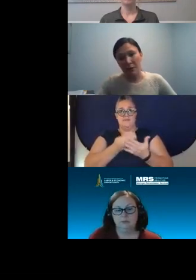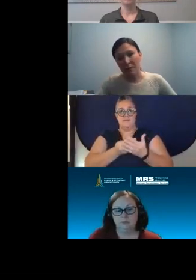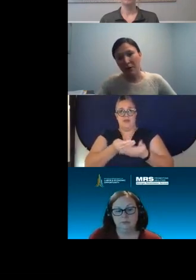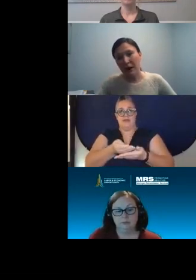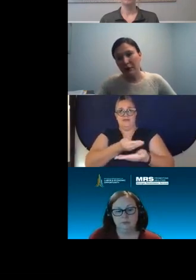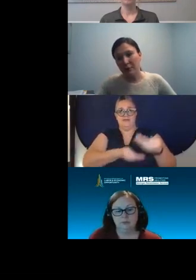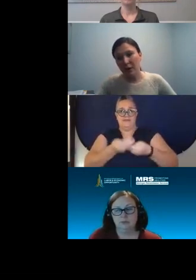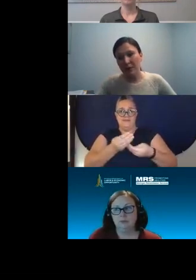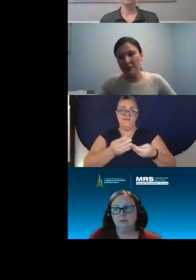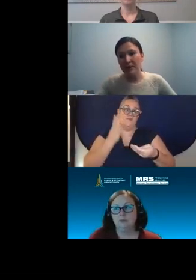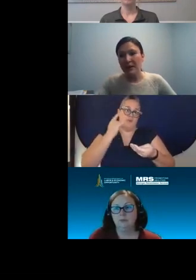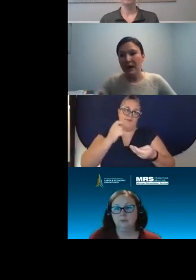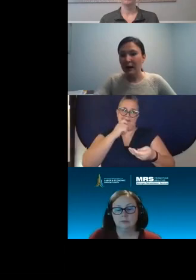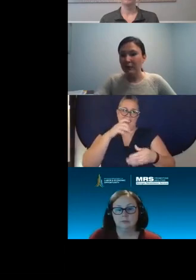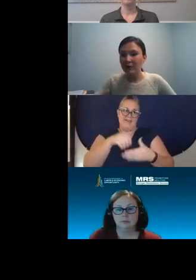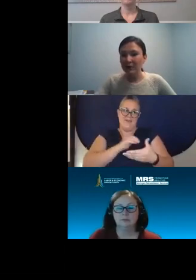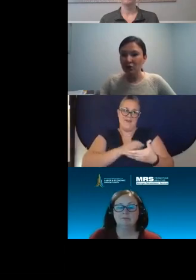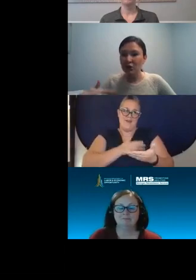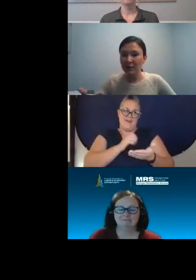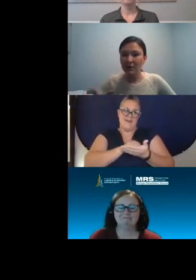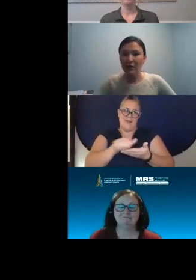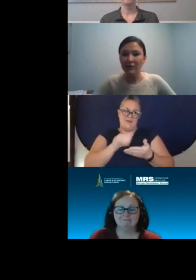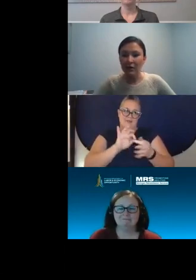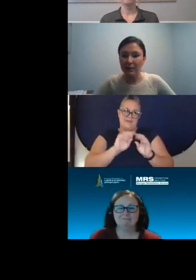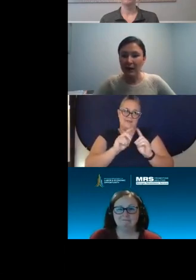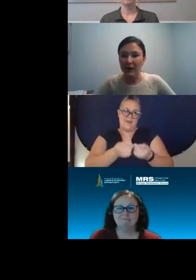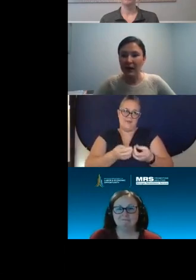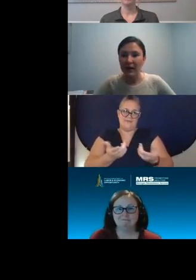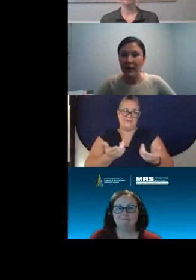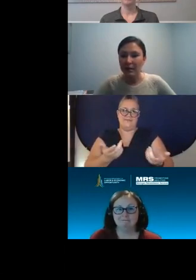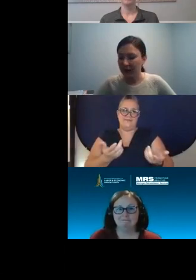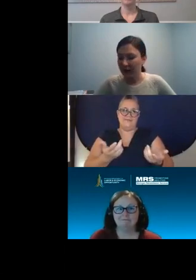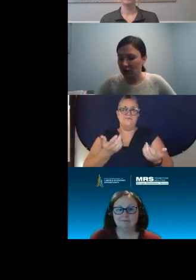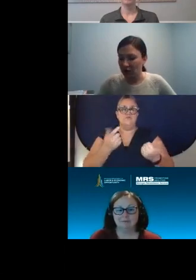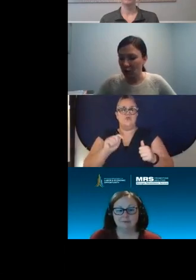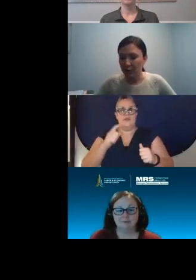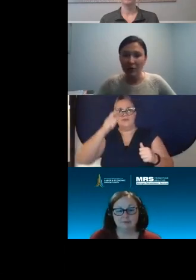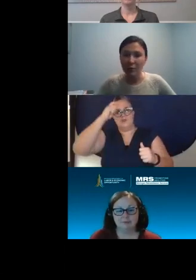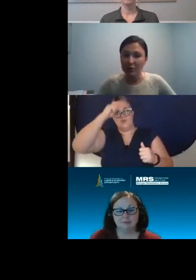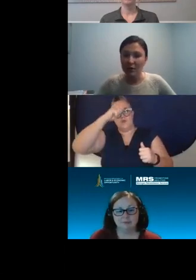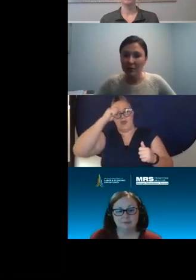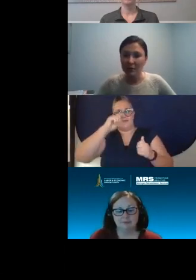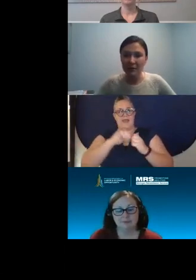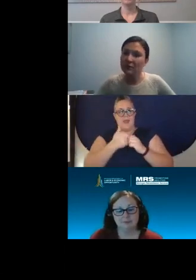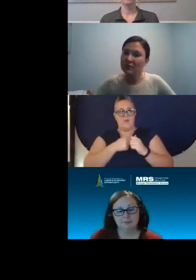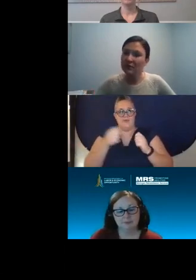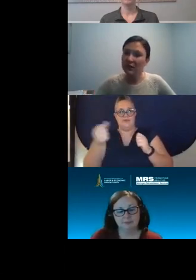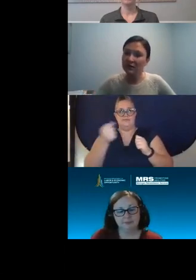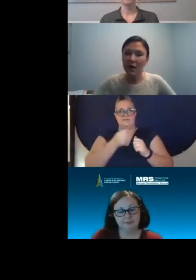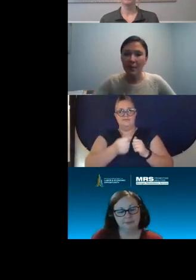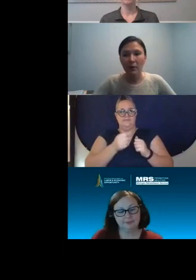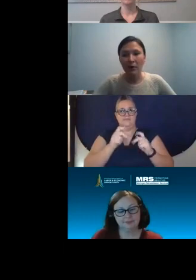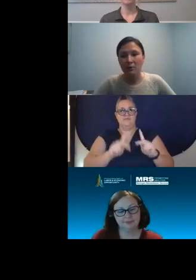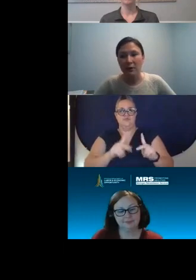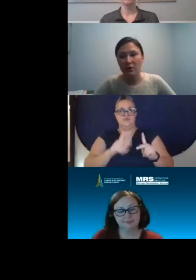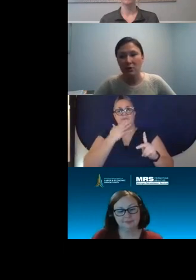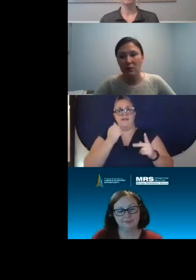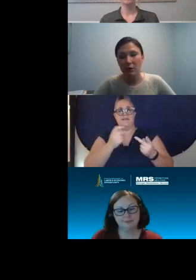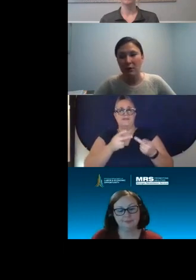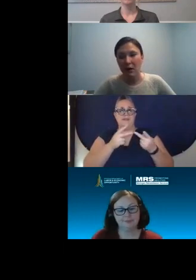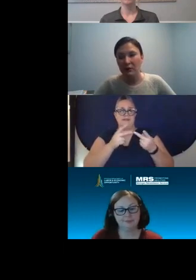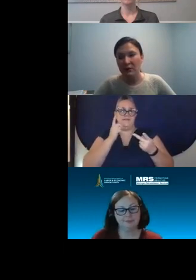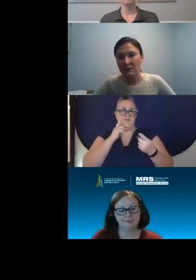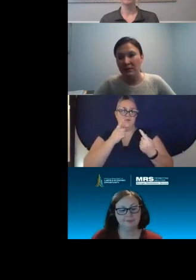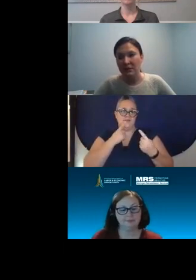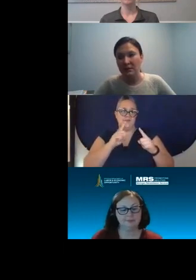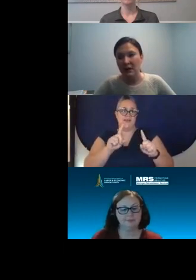probably not going to put them in our accounting department. You know what I mean? Just trying to be thoughtful about that and making sure that we're putting the person in the best place for success, but we're also making sure that